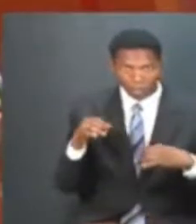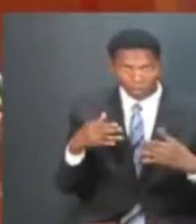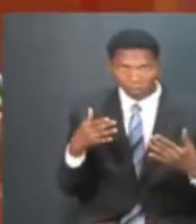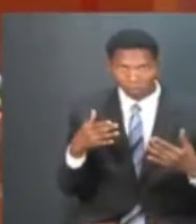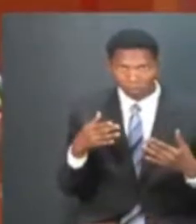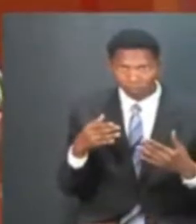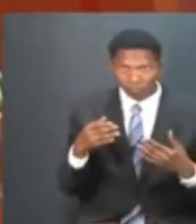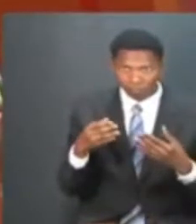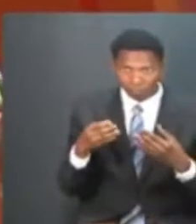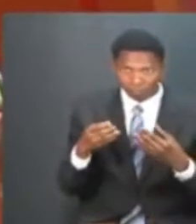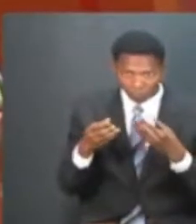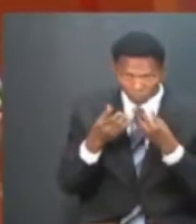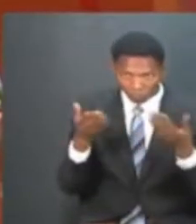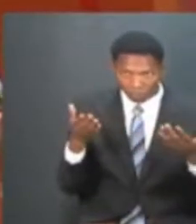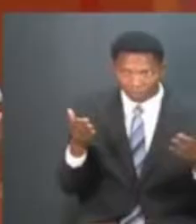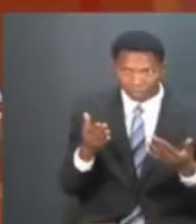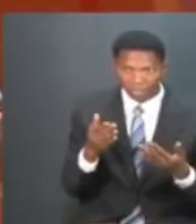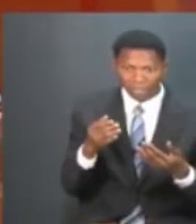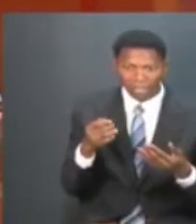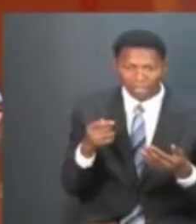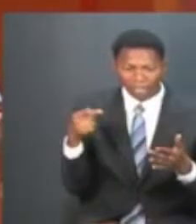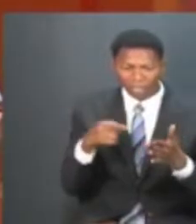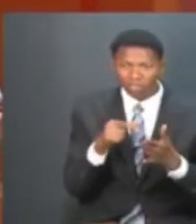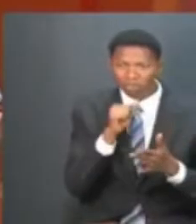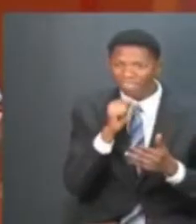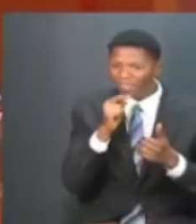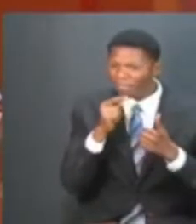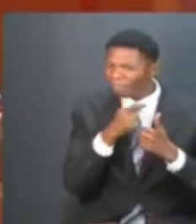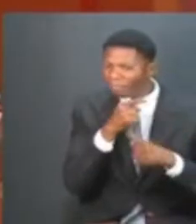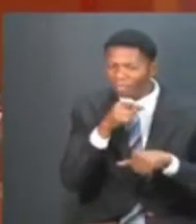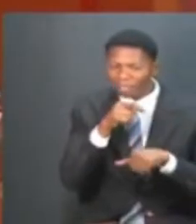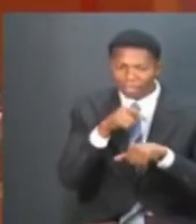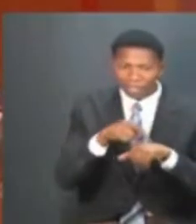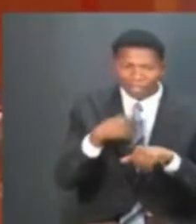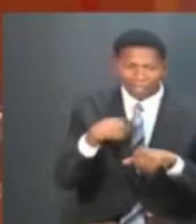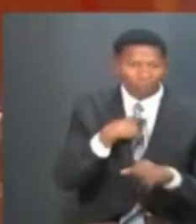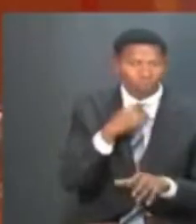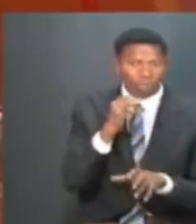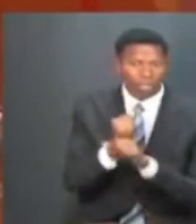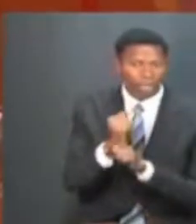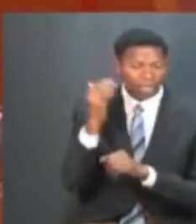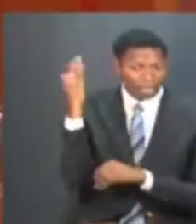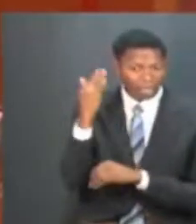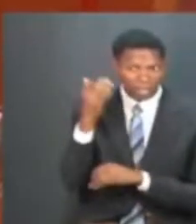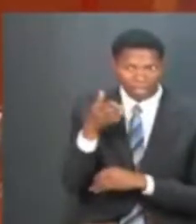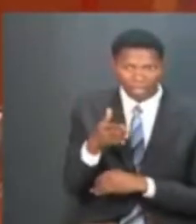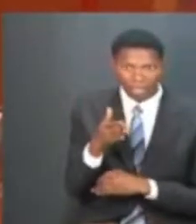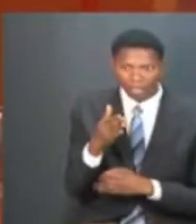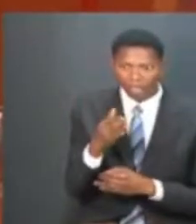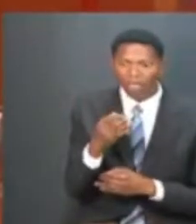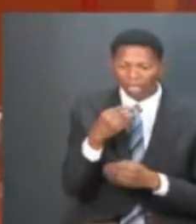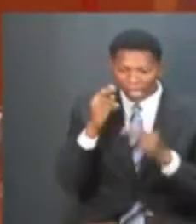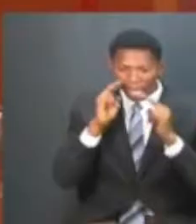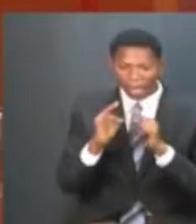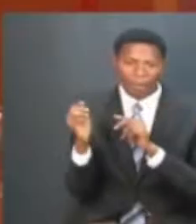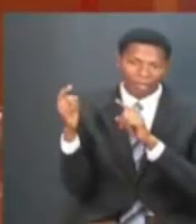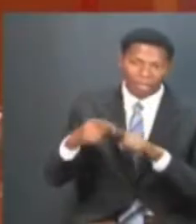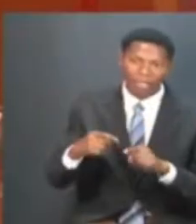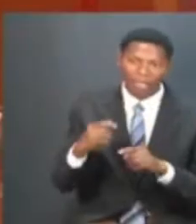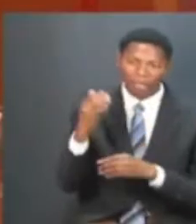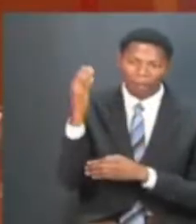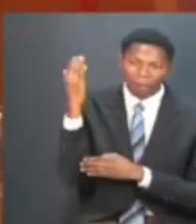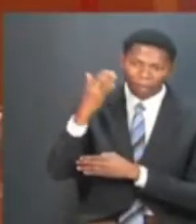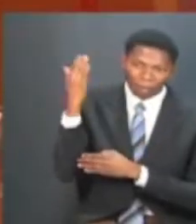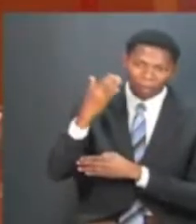are experiencing such an occurrence. It happens, we come, we make statements, and